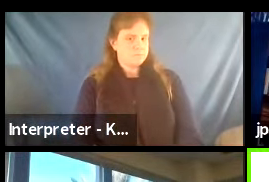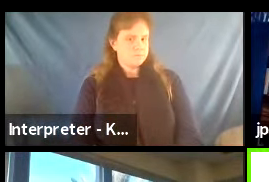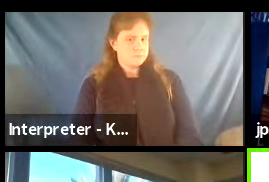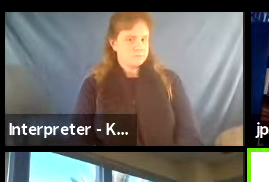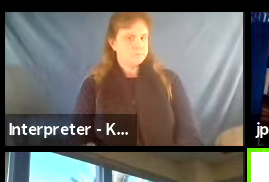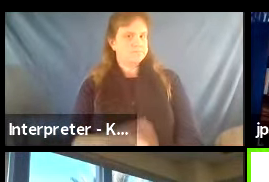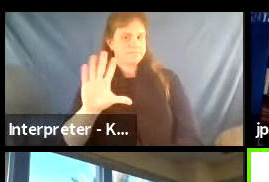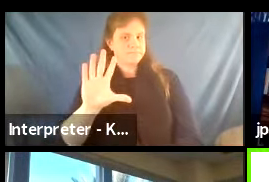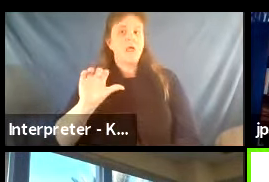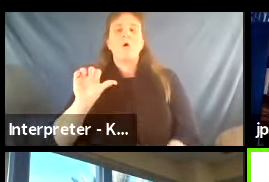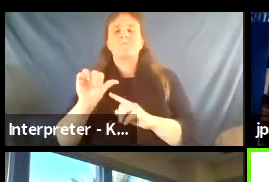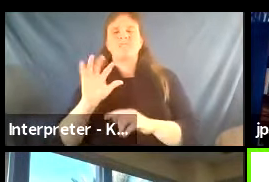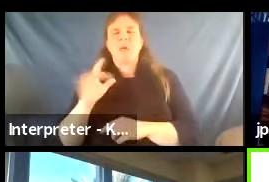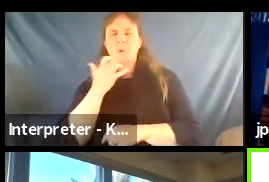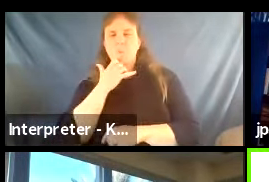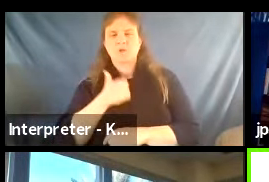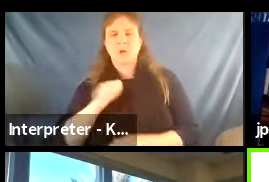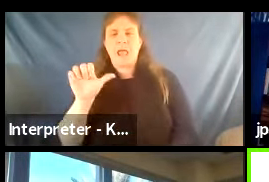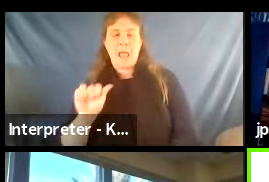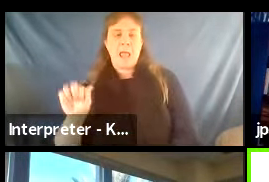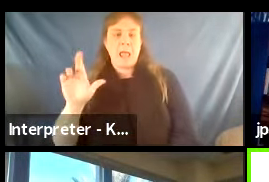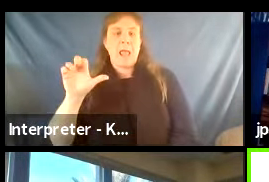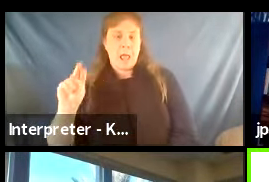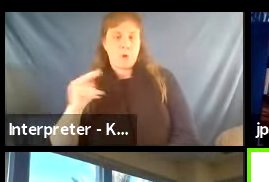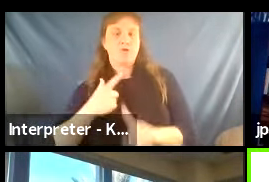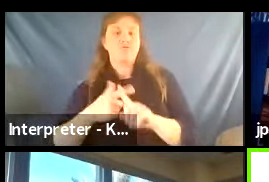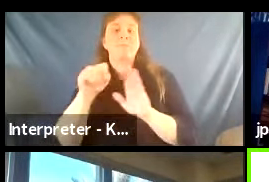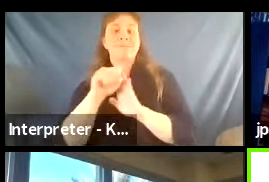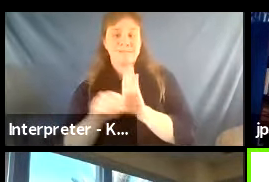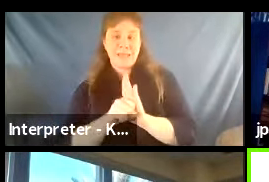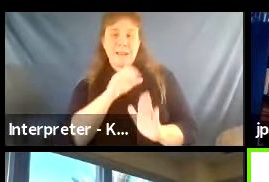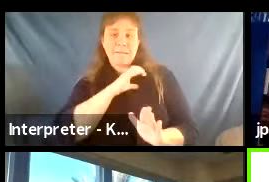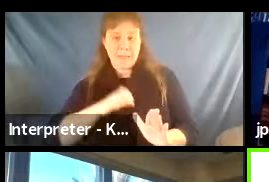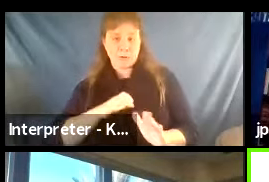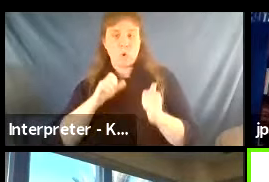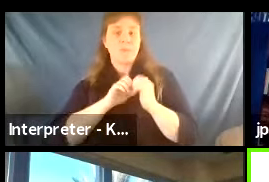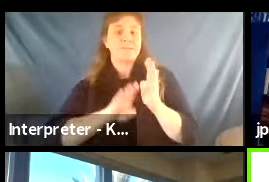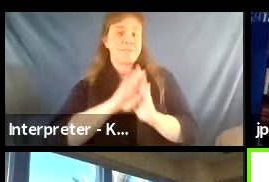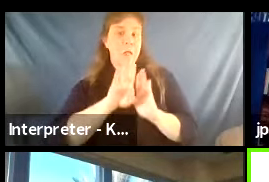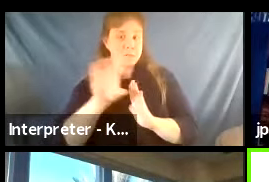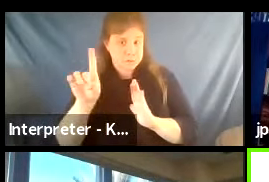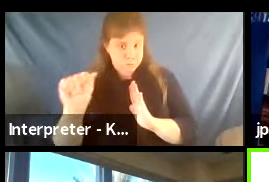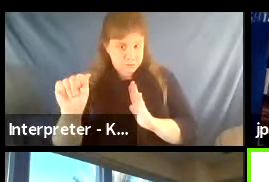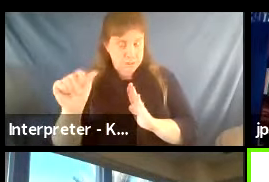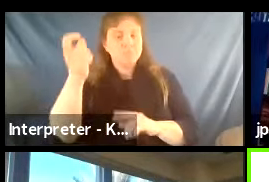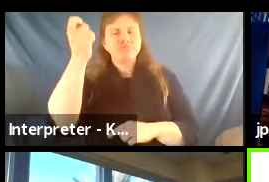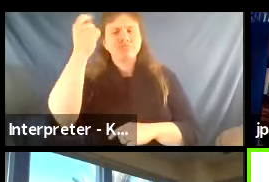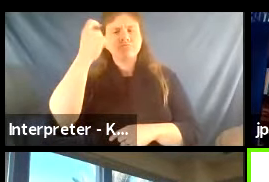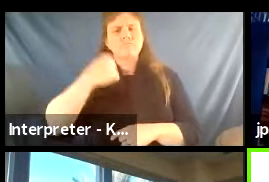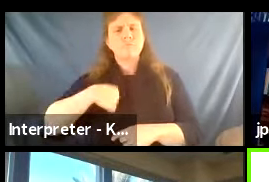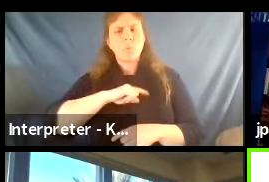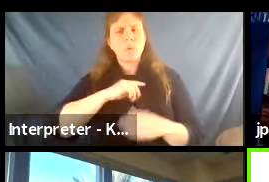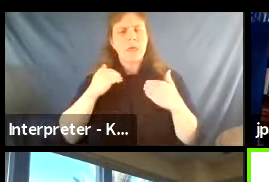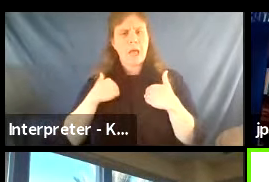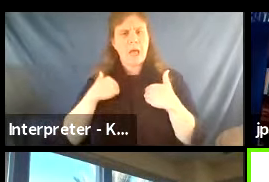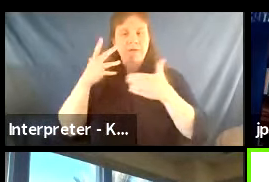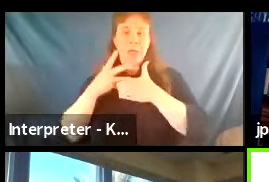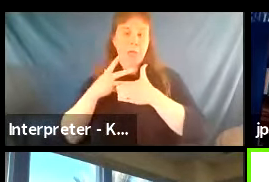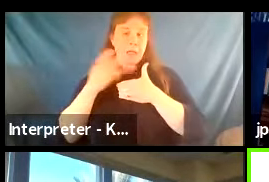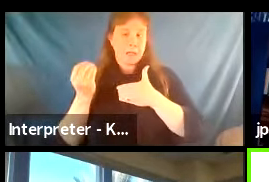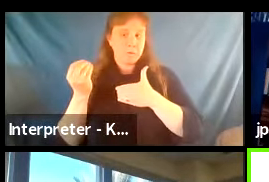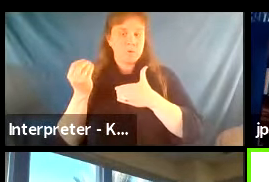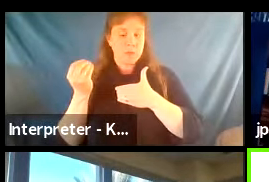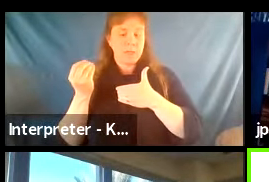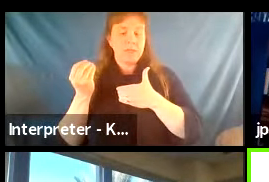Hello, Aaron Carruthers from the State Council on Developmental Disabilities. And I know that we've provided external information and resources about the impact